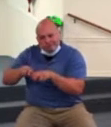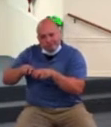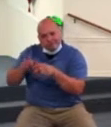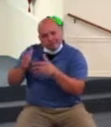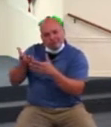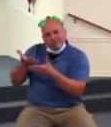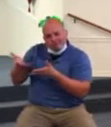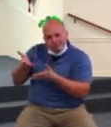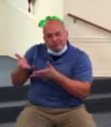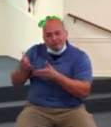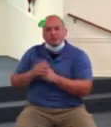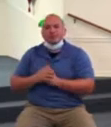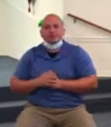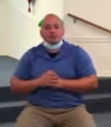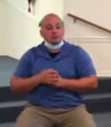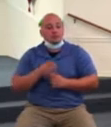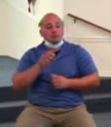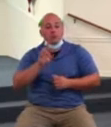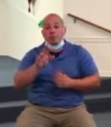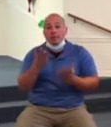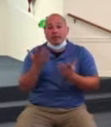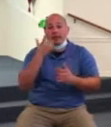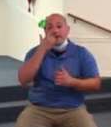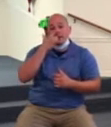Does faith look like reading a Bible?